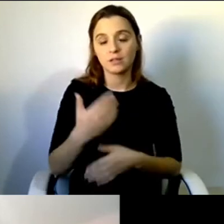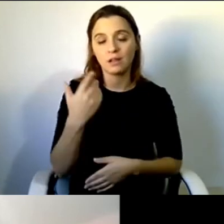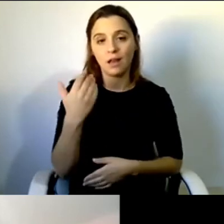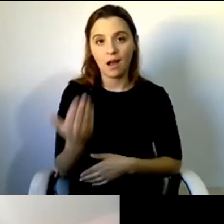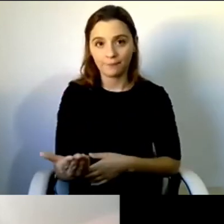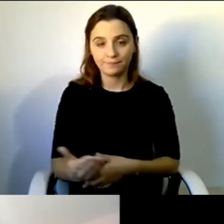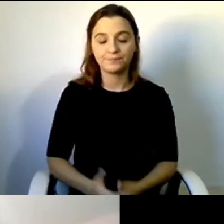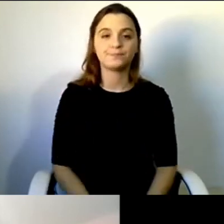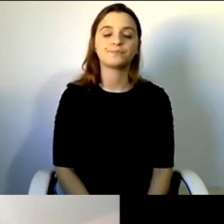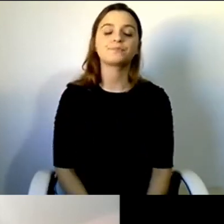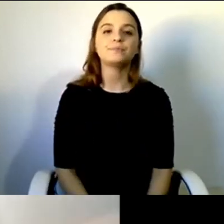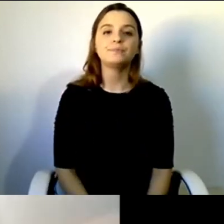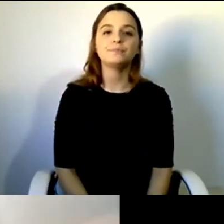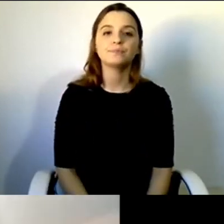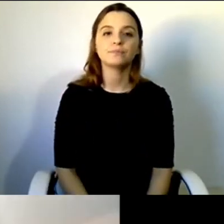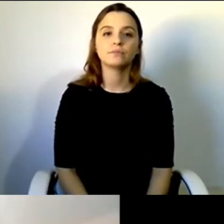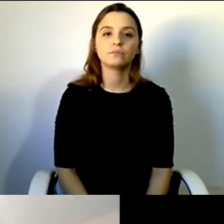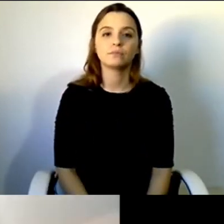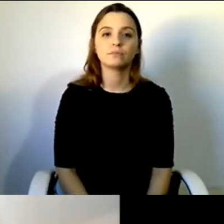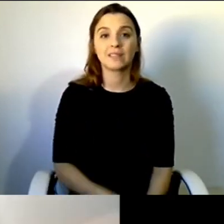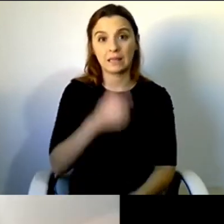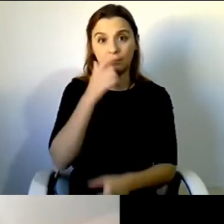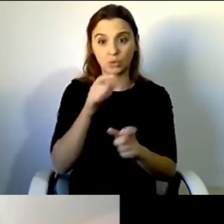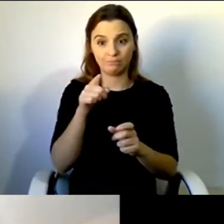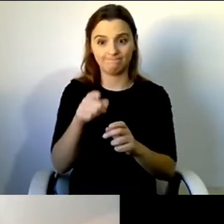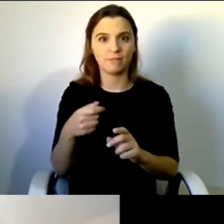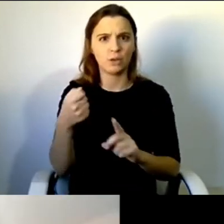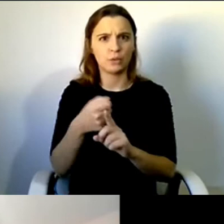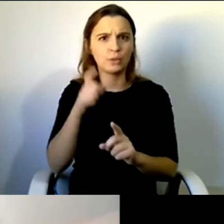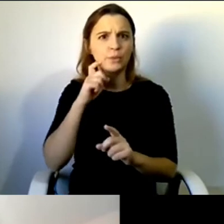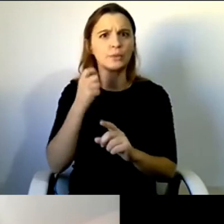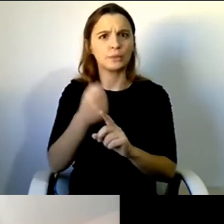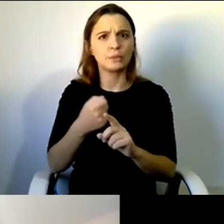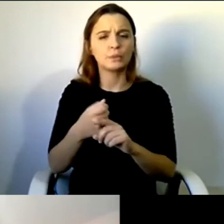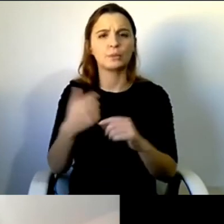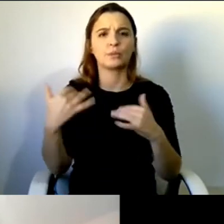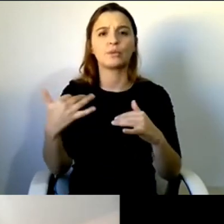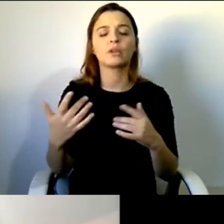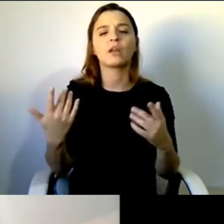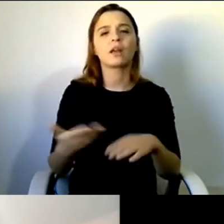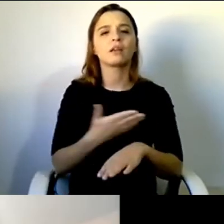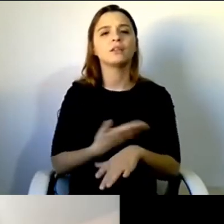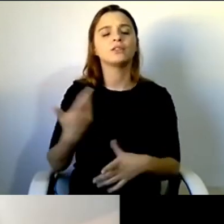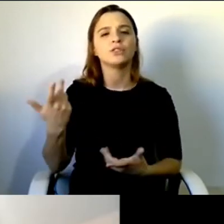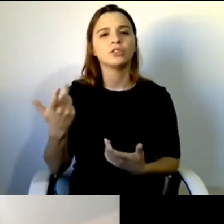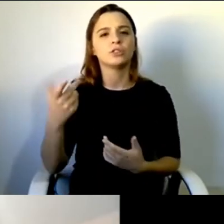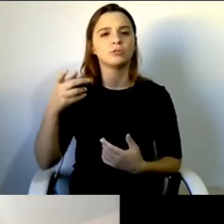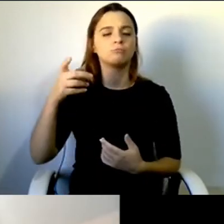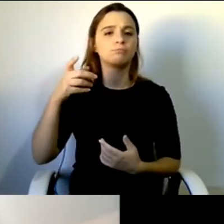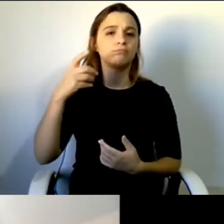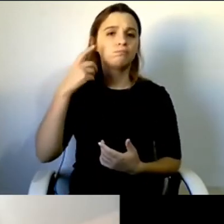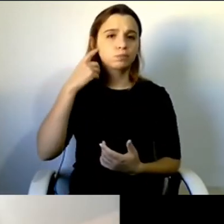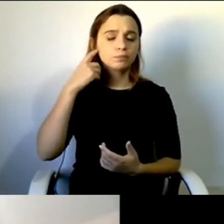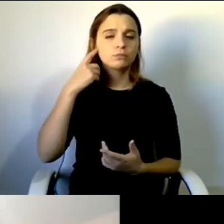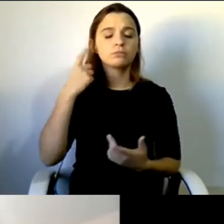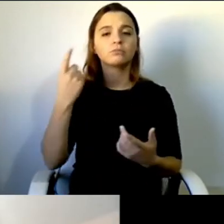who have heard about independent living after a visit to the United States. It was the